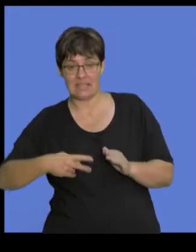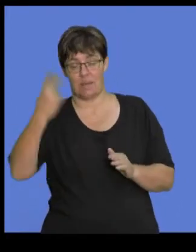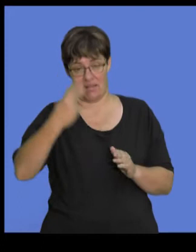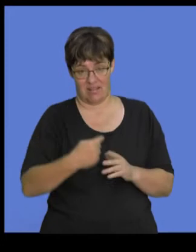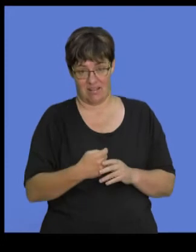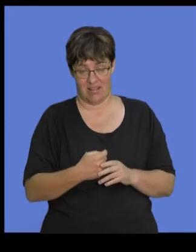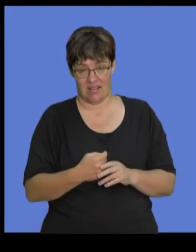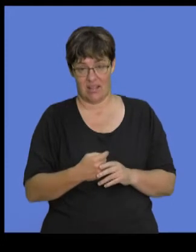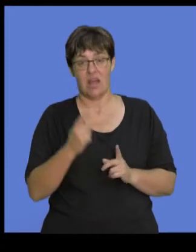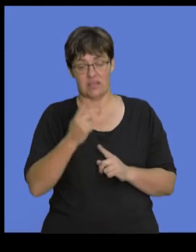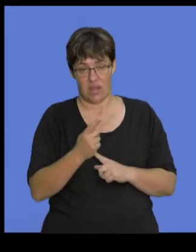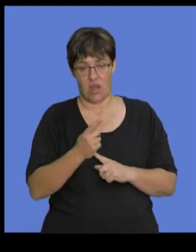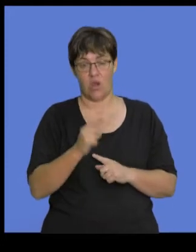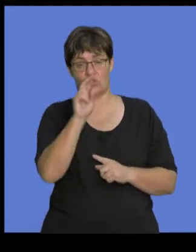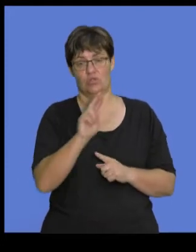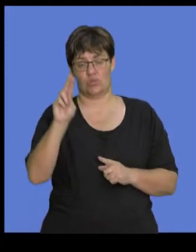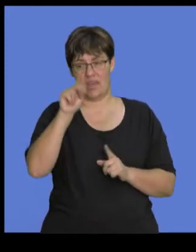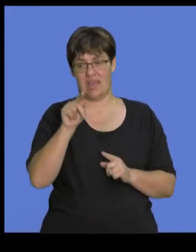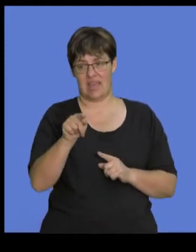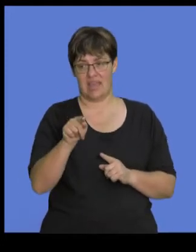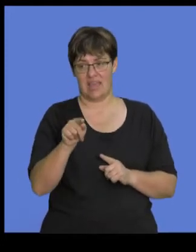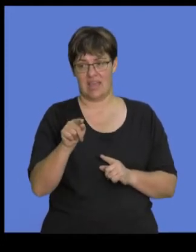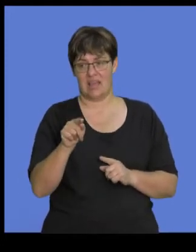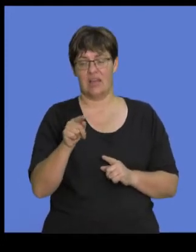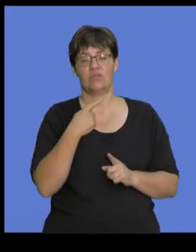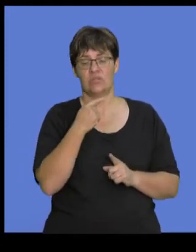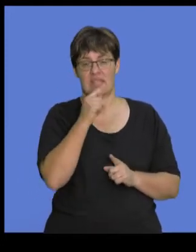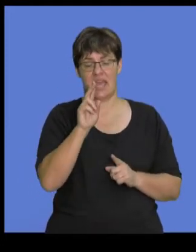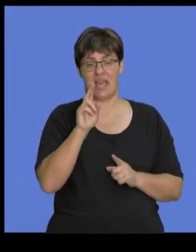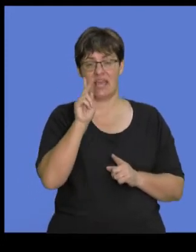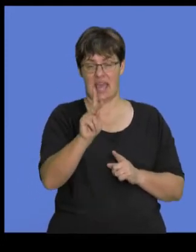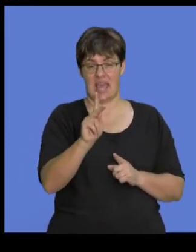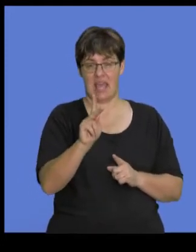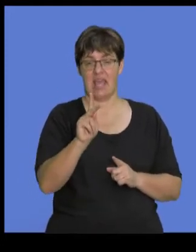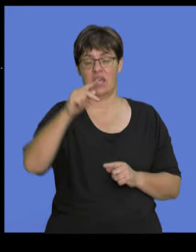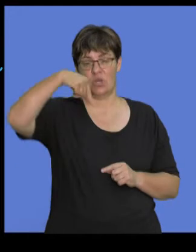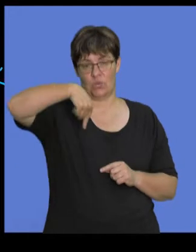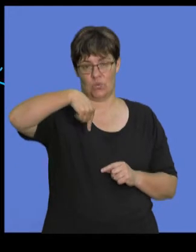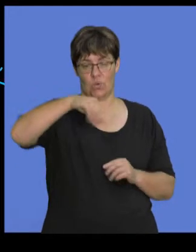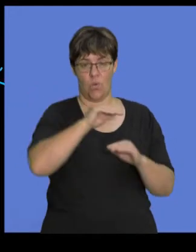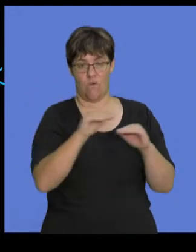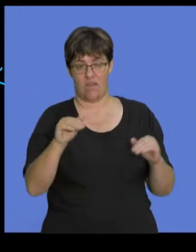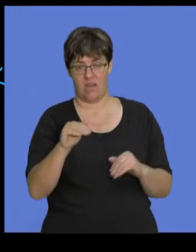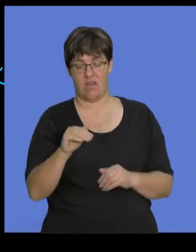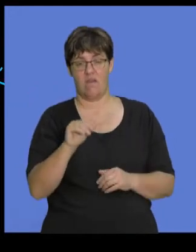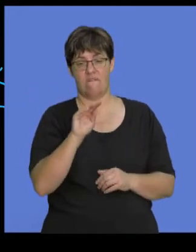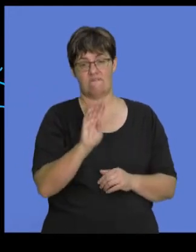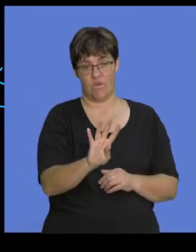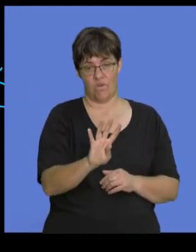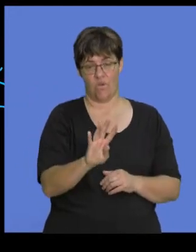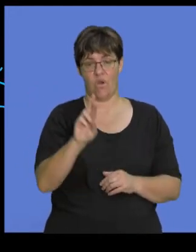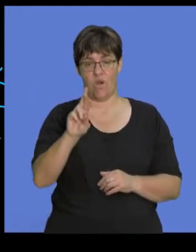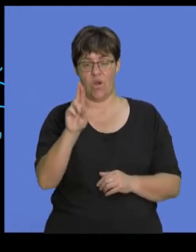doubled the distance. Now we are squaring that double distance to give us k q